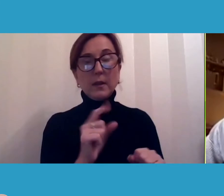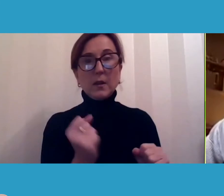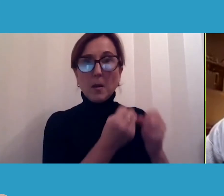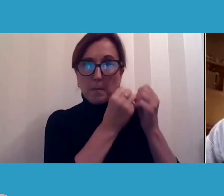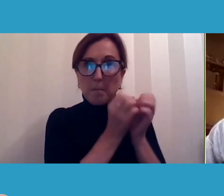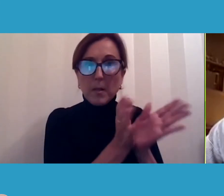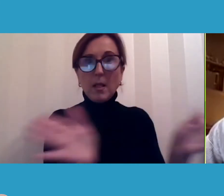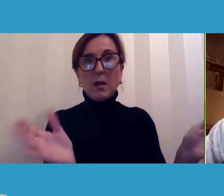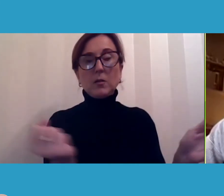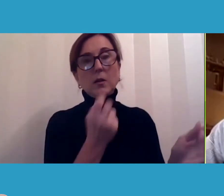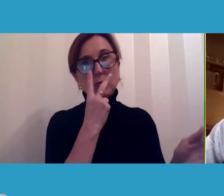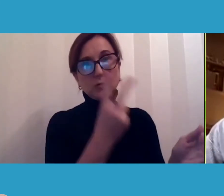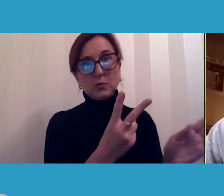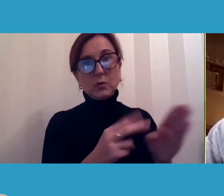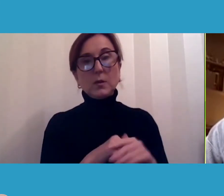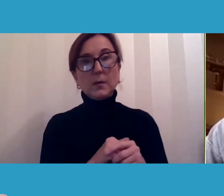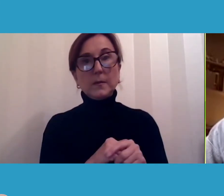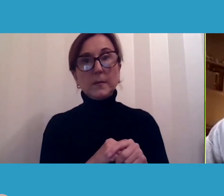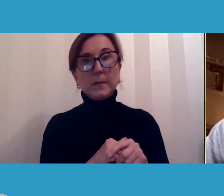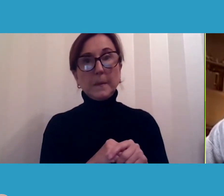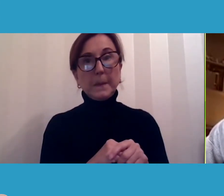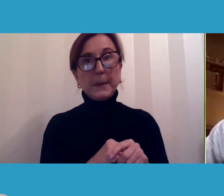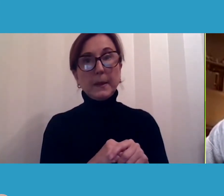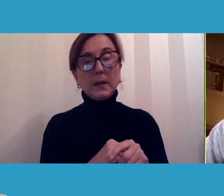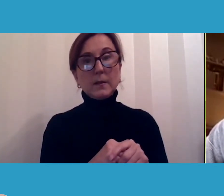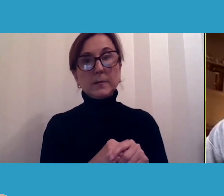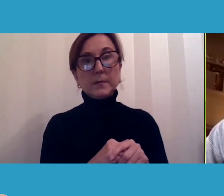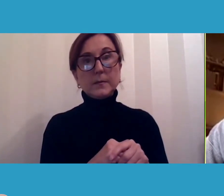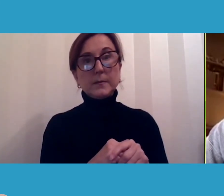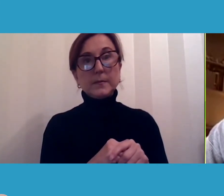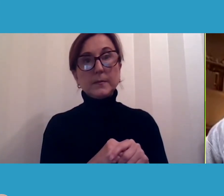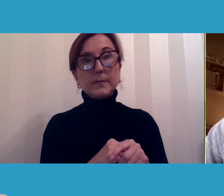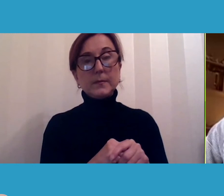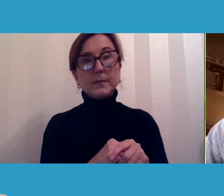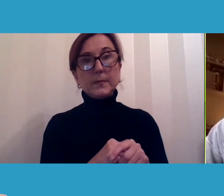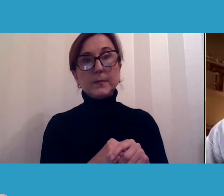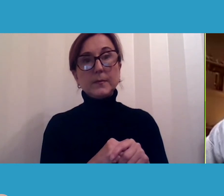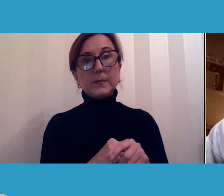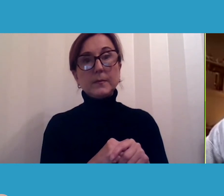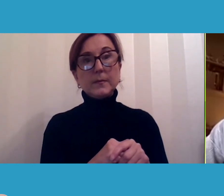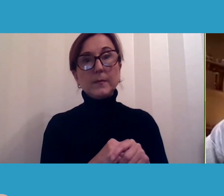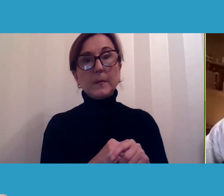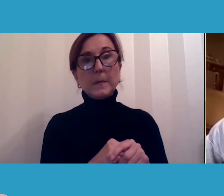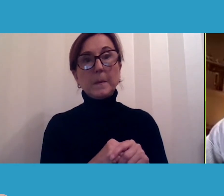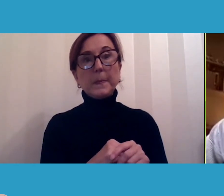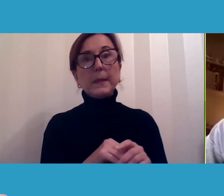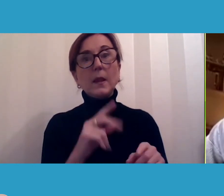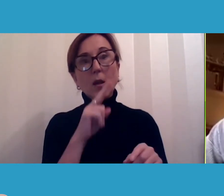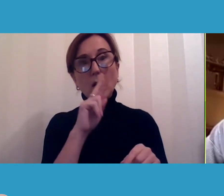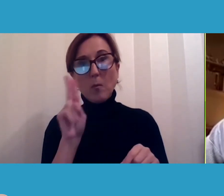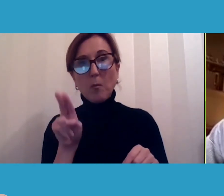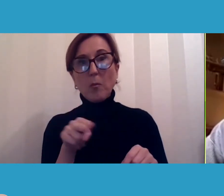paragraphs 1 and 2 of Article 170 of Criminal Code, we would not see the clear